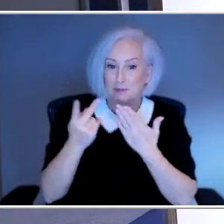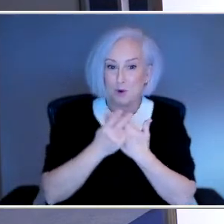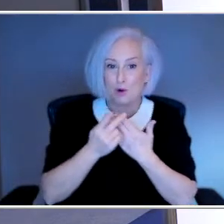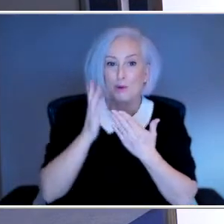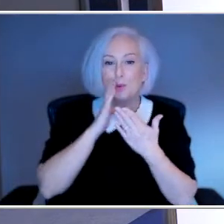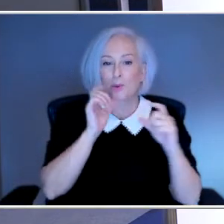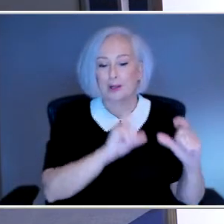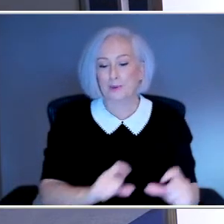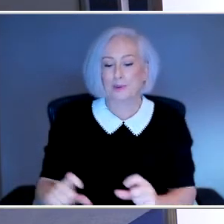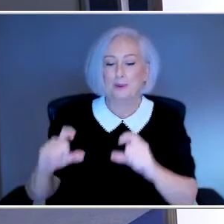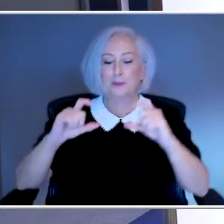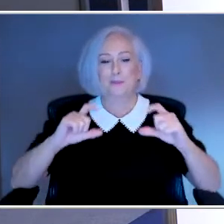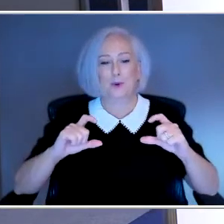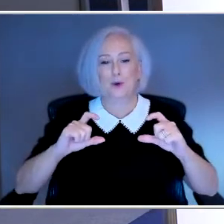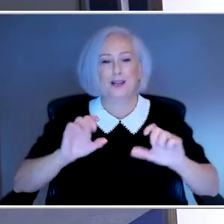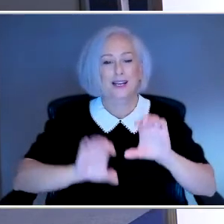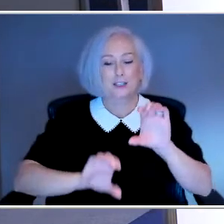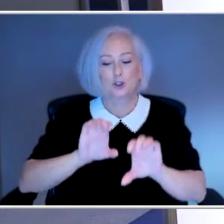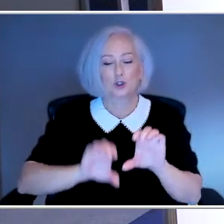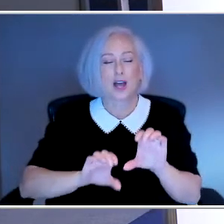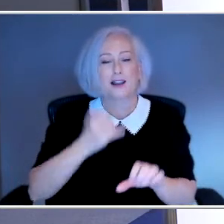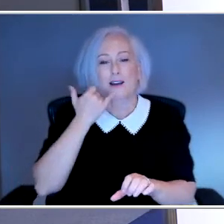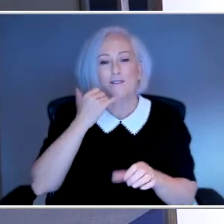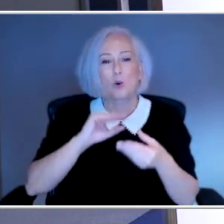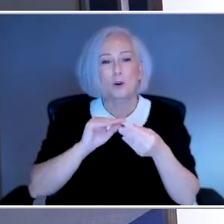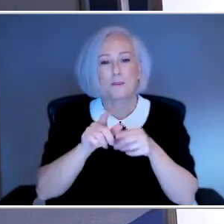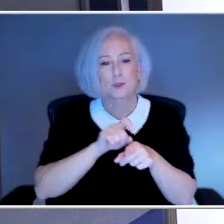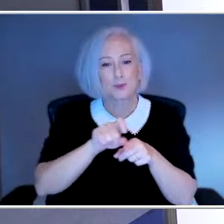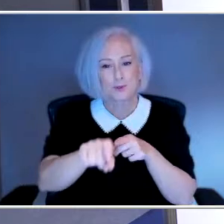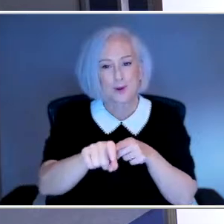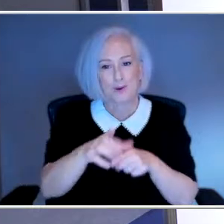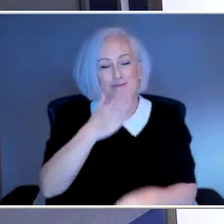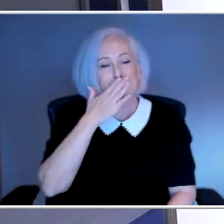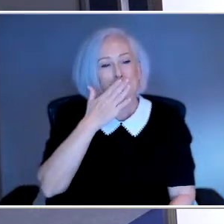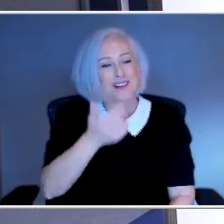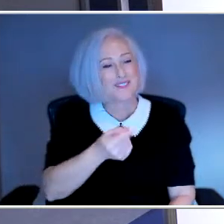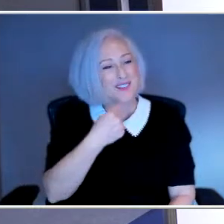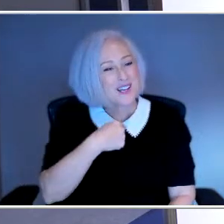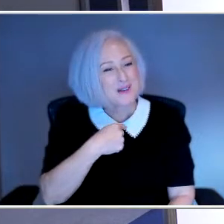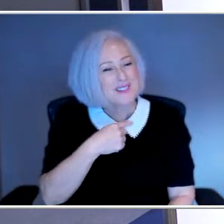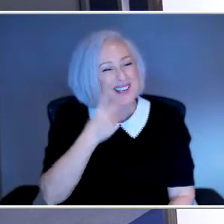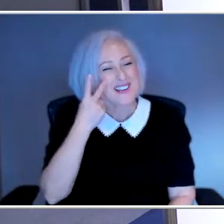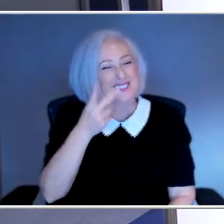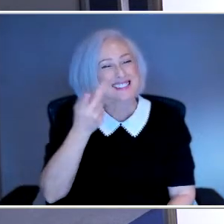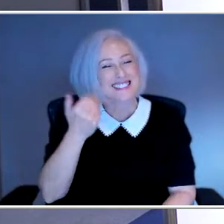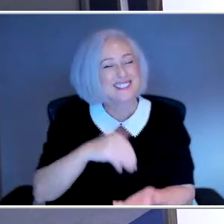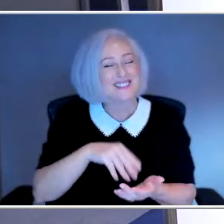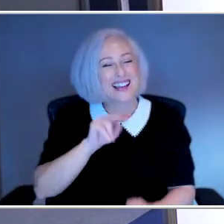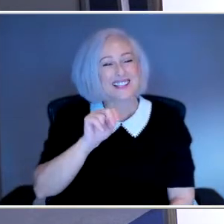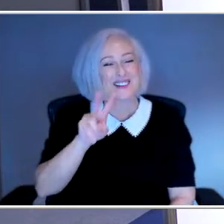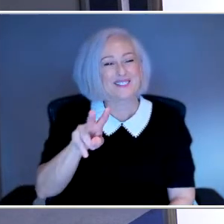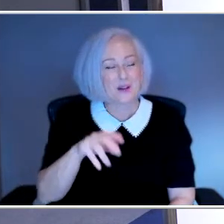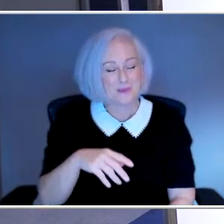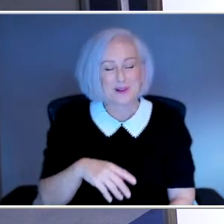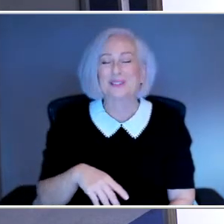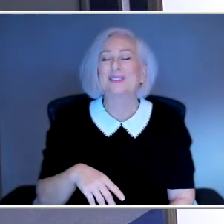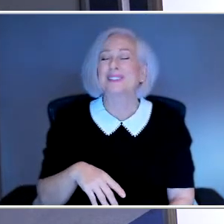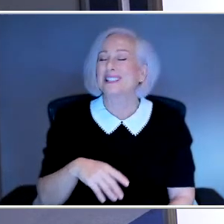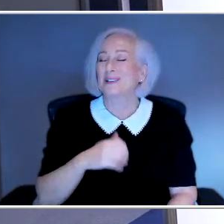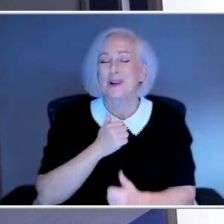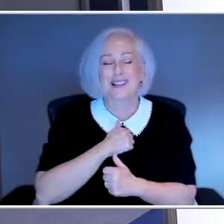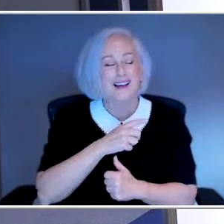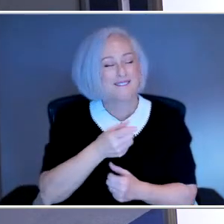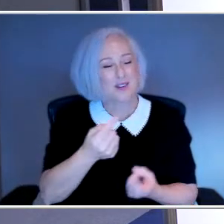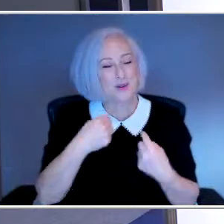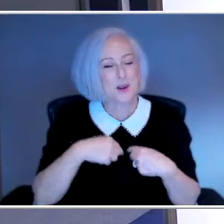thread below. Priscilla, thank you again for coming back. Thank you. You'll be back again. We love having you on. What's the biggest takeaway from your